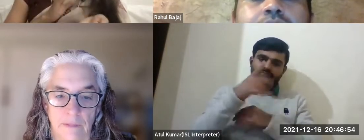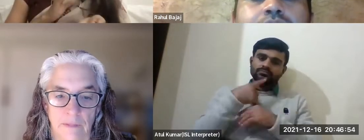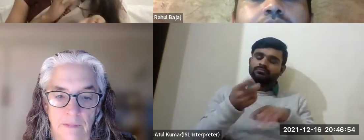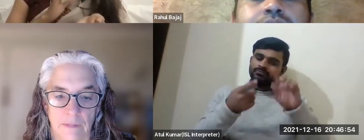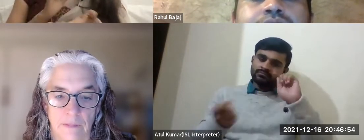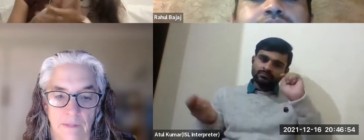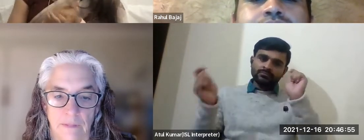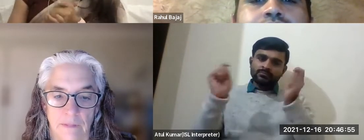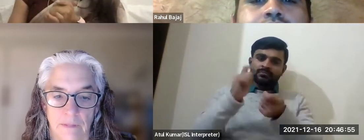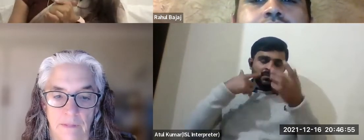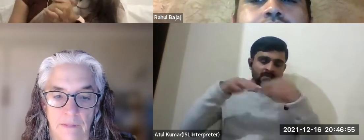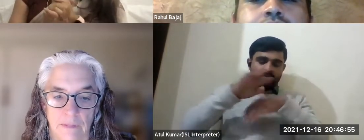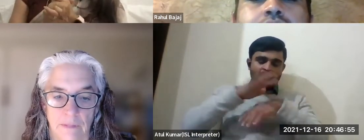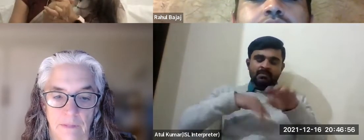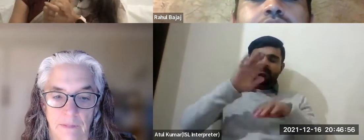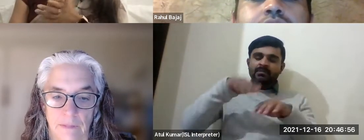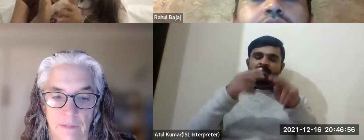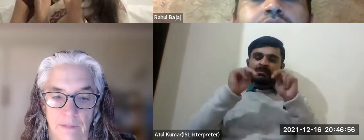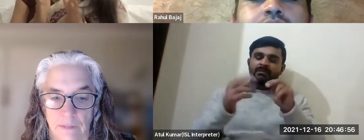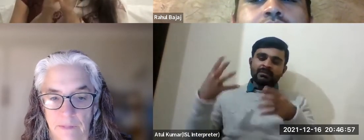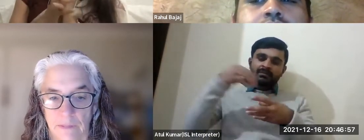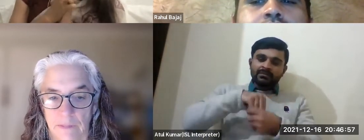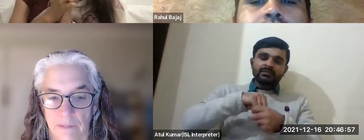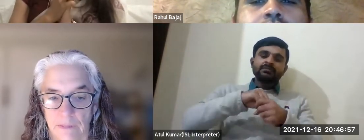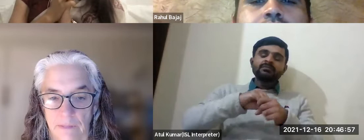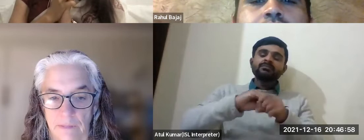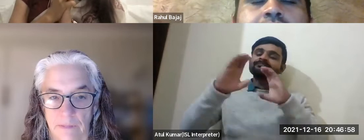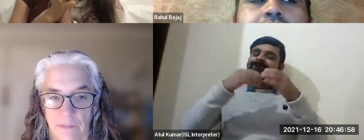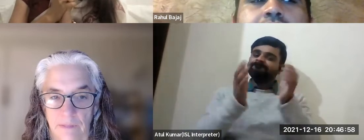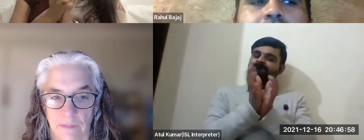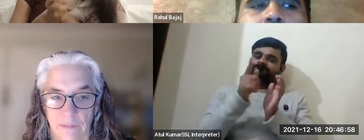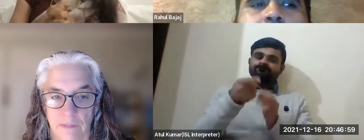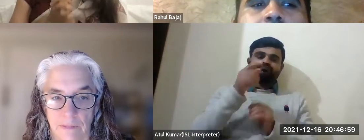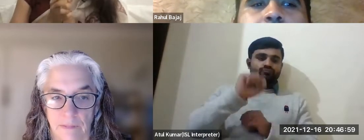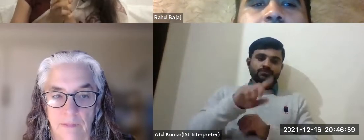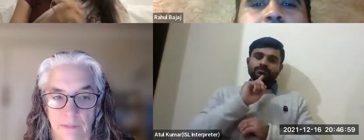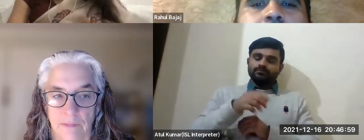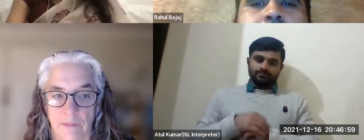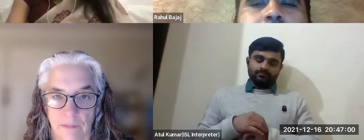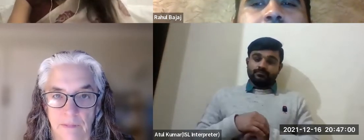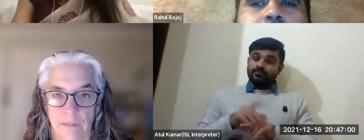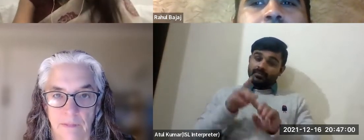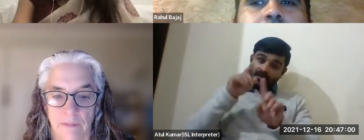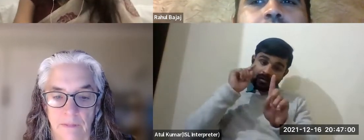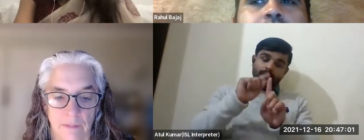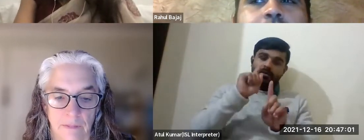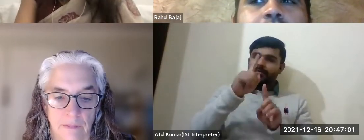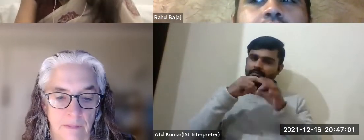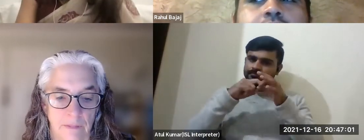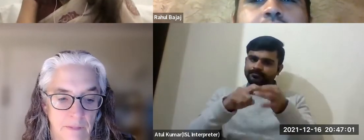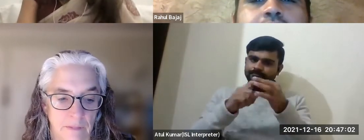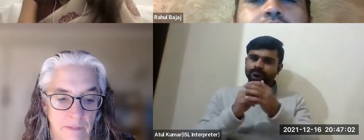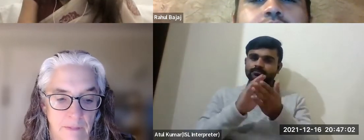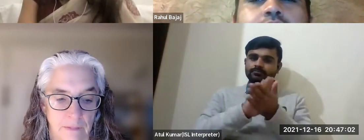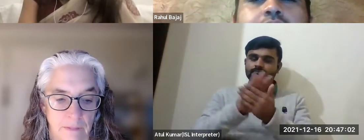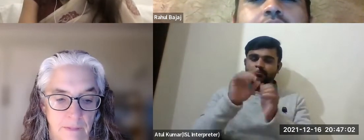change that. And I think we need to come together as a community. Yeah. So at this point, we'll just take one quick question from